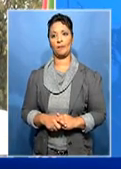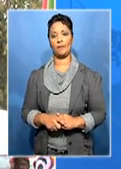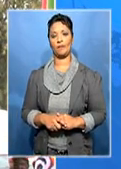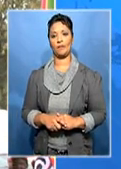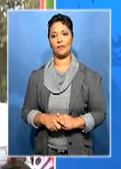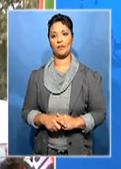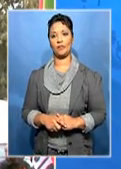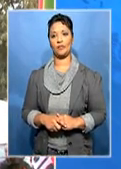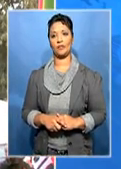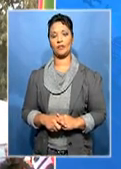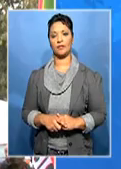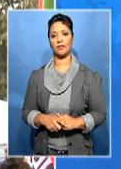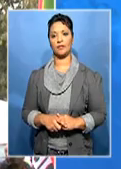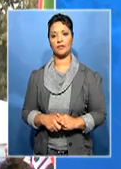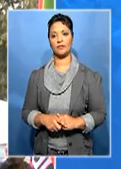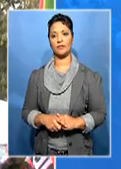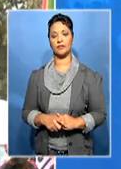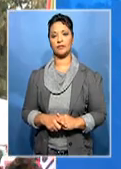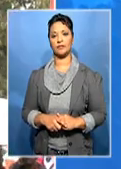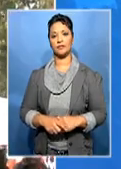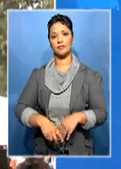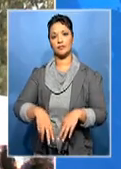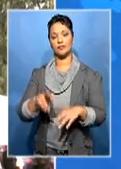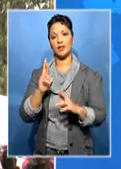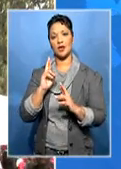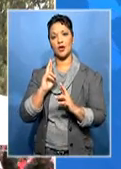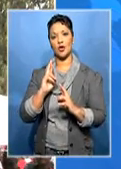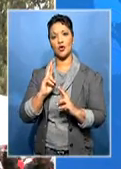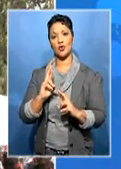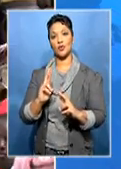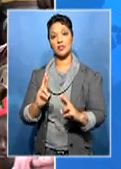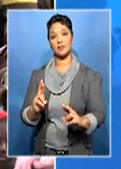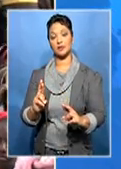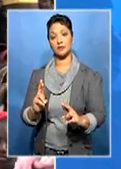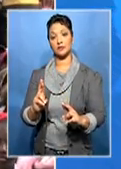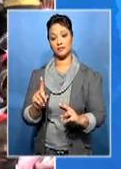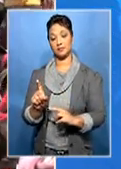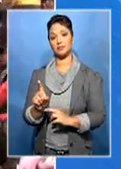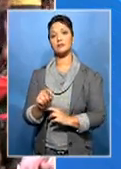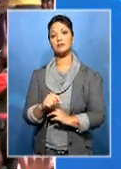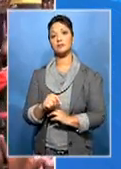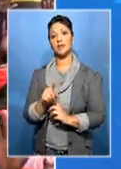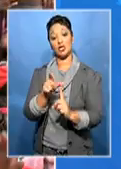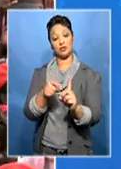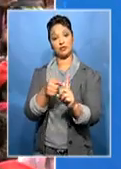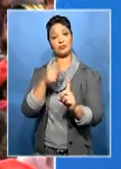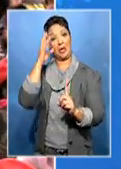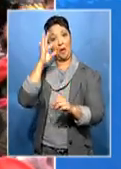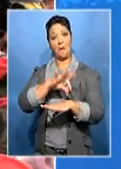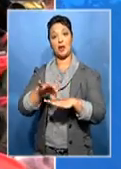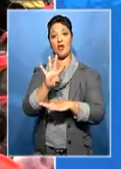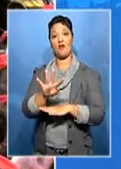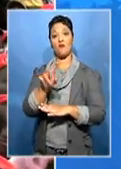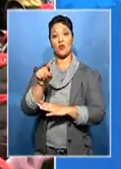professional civil service respects that they are non-partisan. Tsvangirai plans to raise